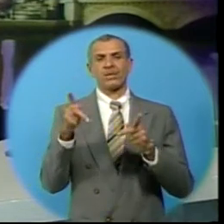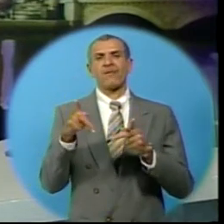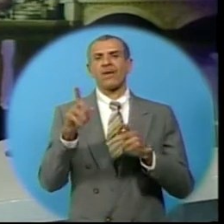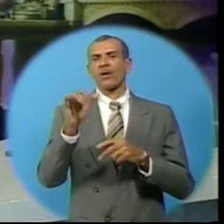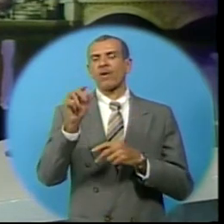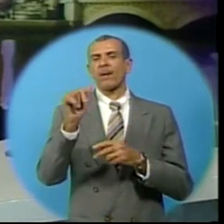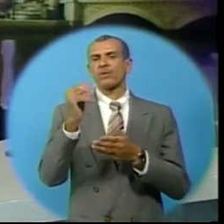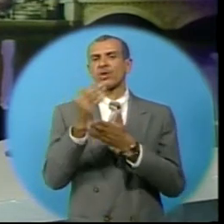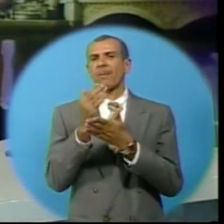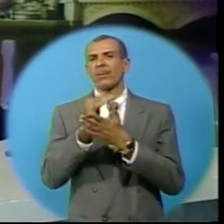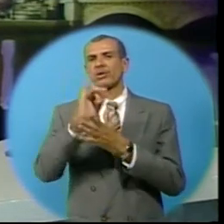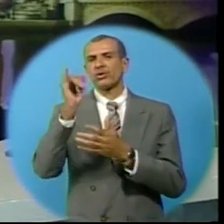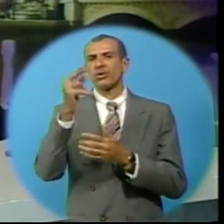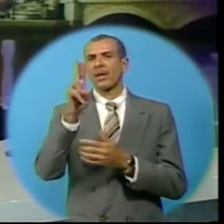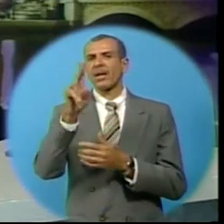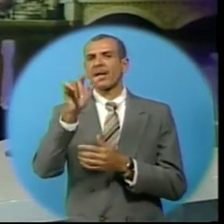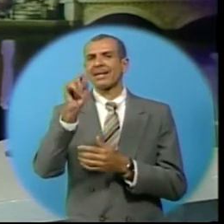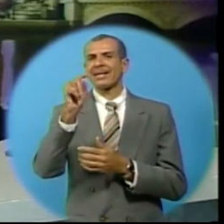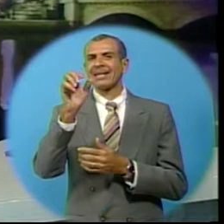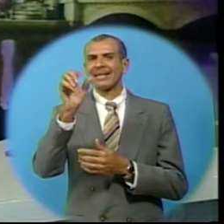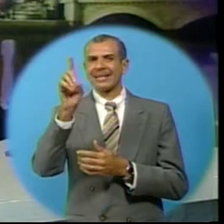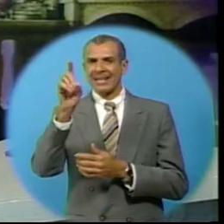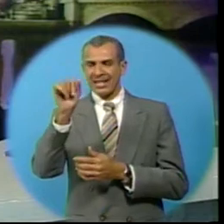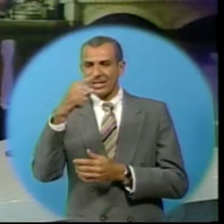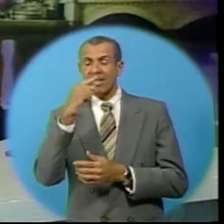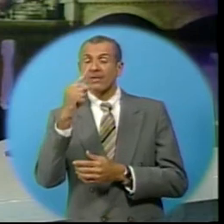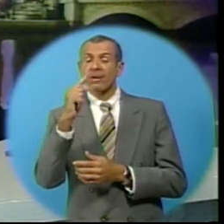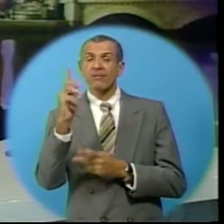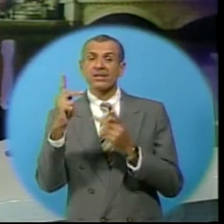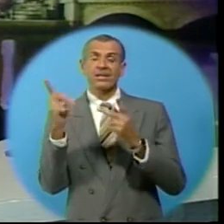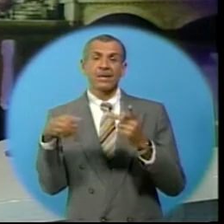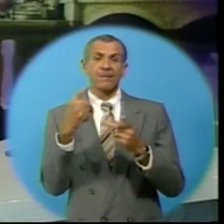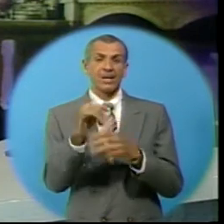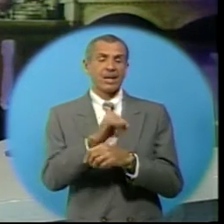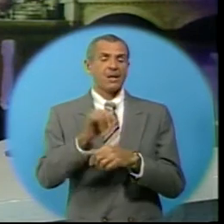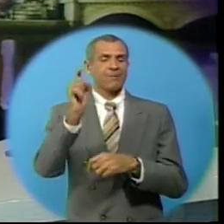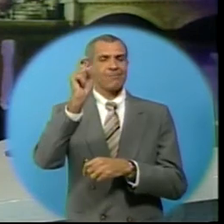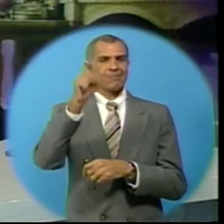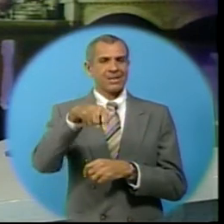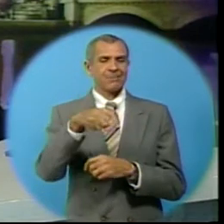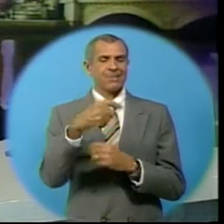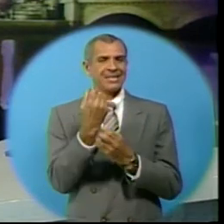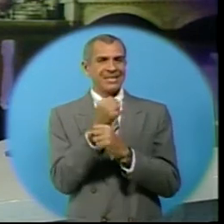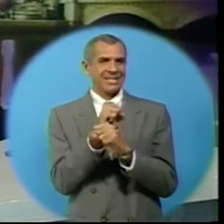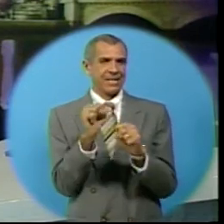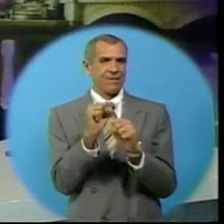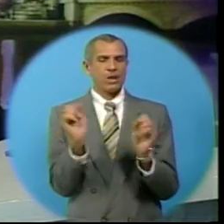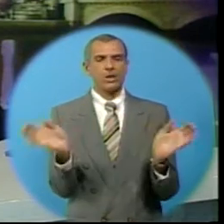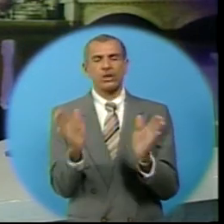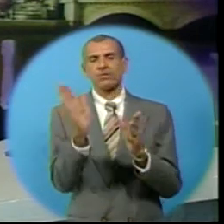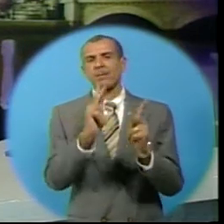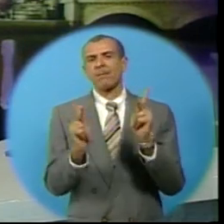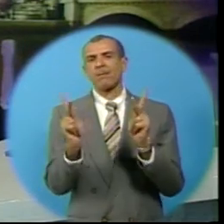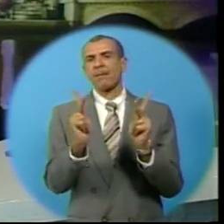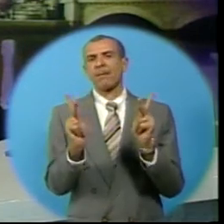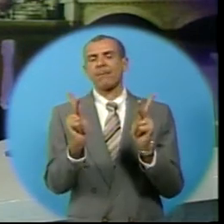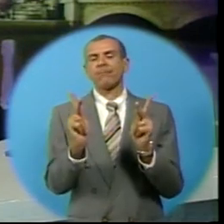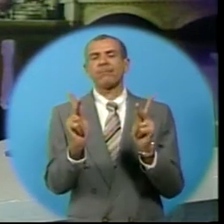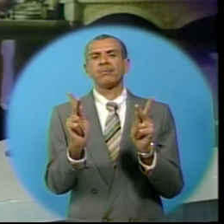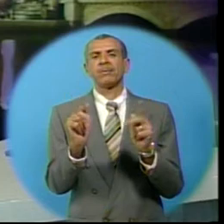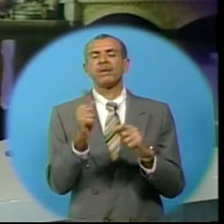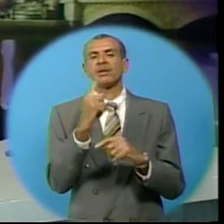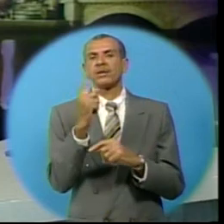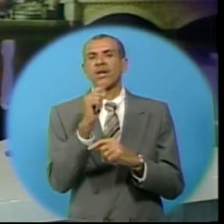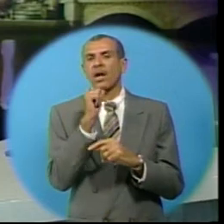Stoppers Barbados, Julie Dash, says when tourists come to the island, they must be safe. And she's urging Barbadians not to allow that reputation to